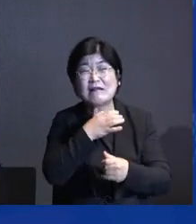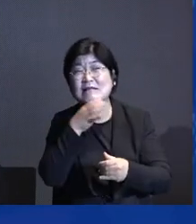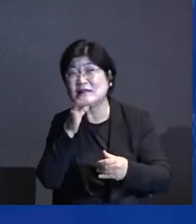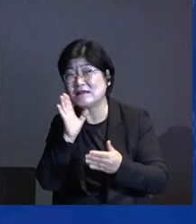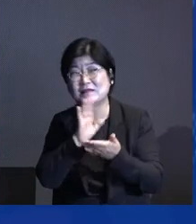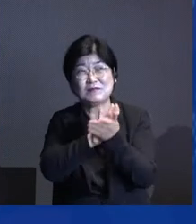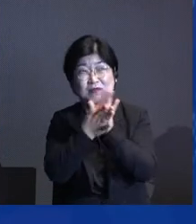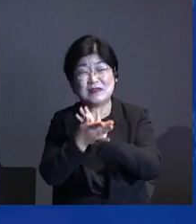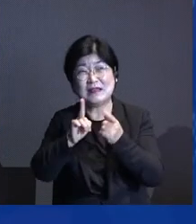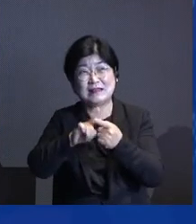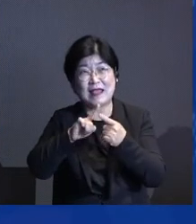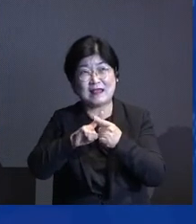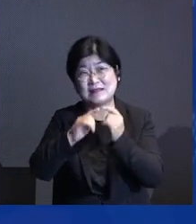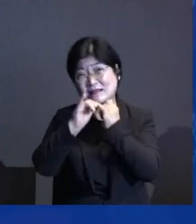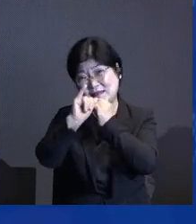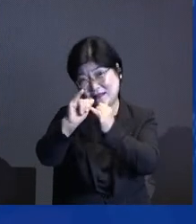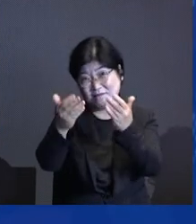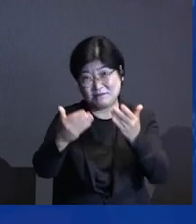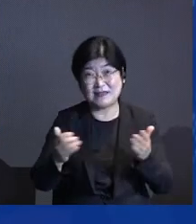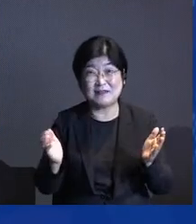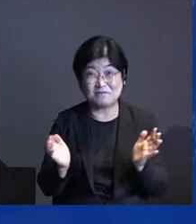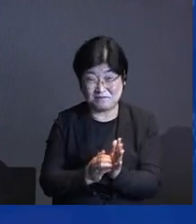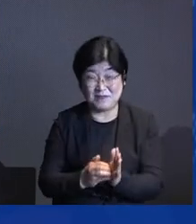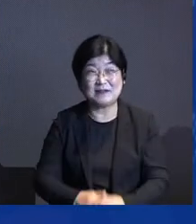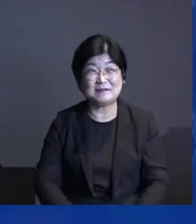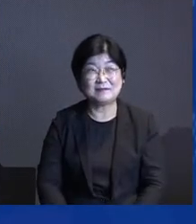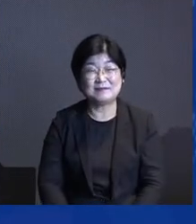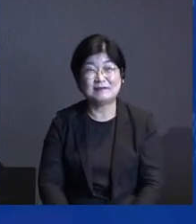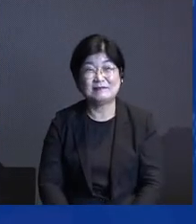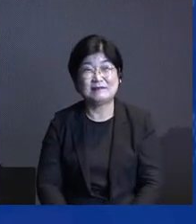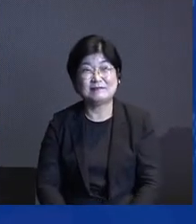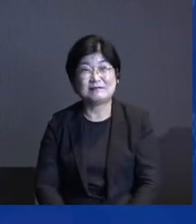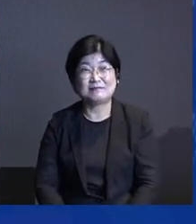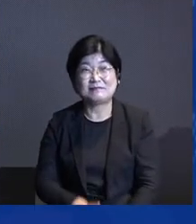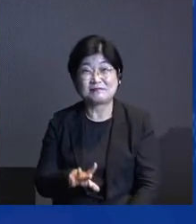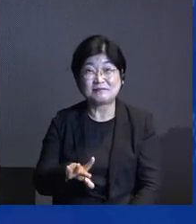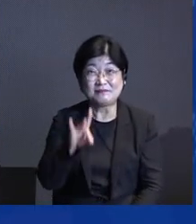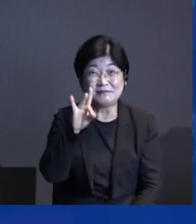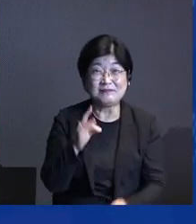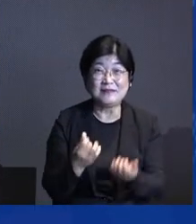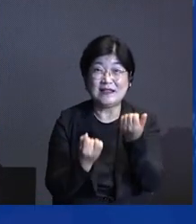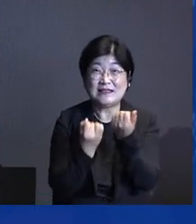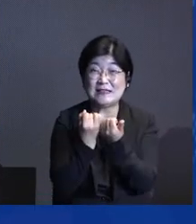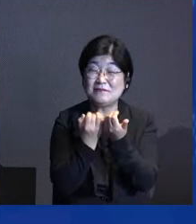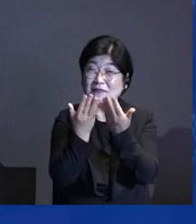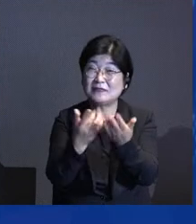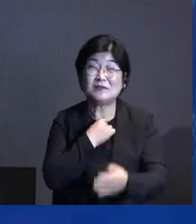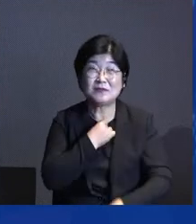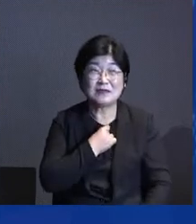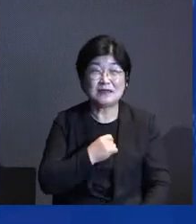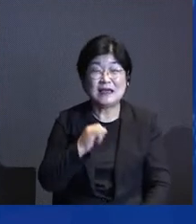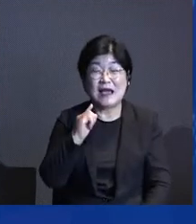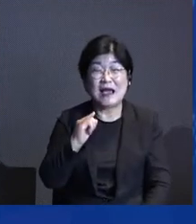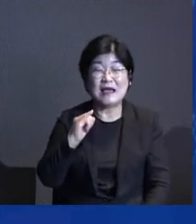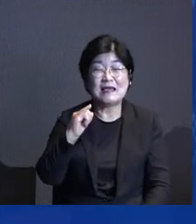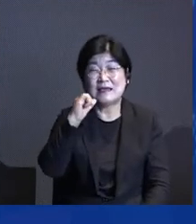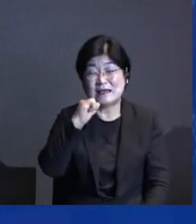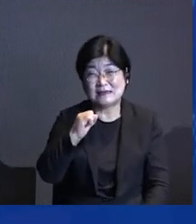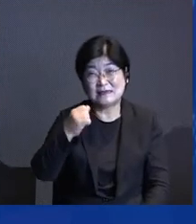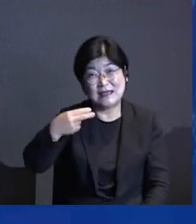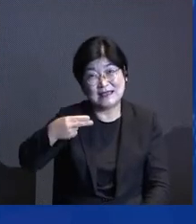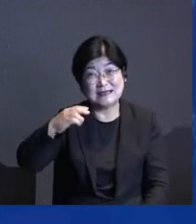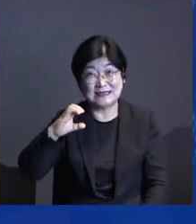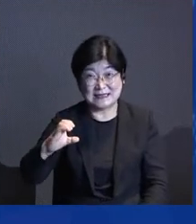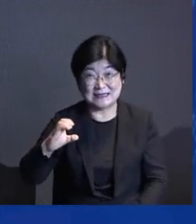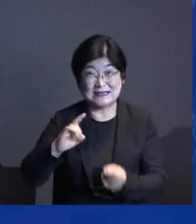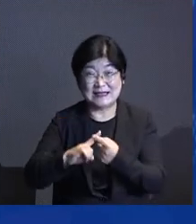So for the start, the intergenerational self-help club model that I'm introducing to you, or ISHC